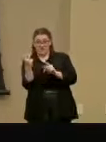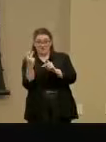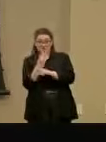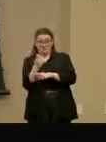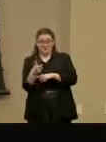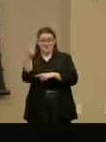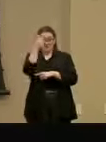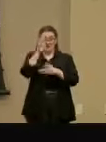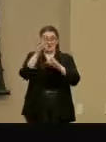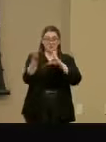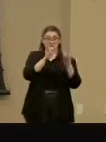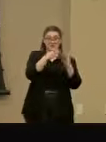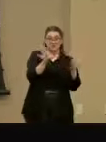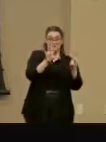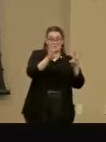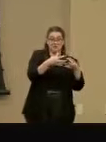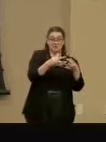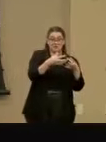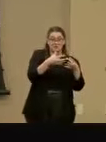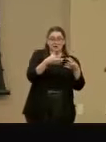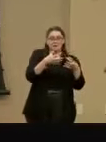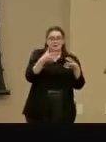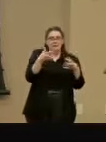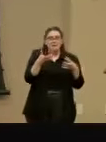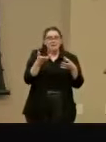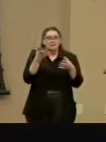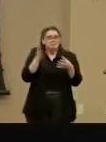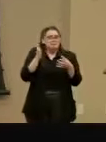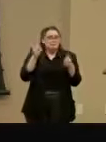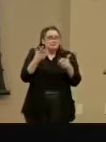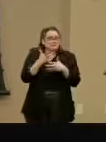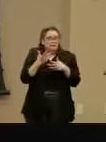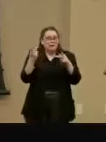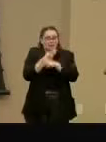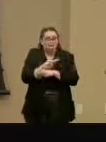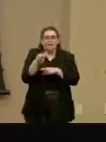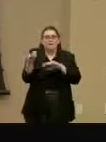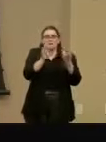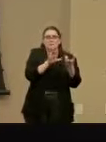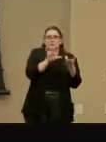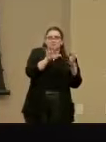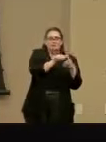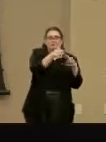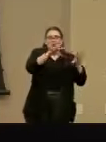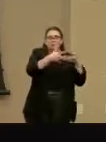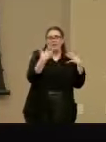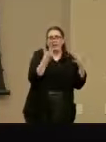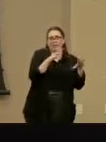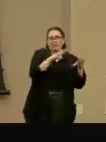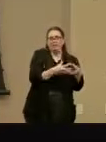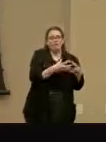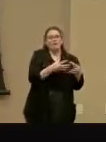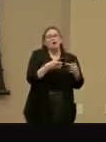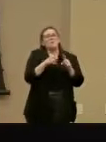population. Well, 4 to 5 times higher sounds scary, but when the first number is very low, it actually ends up being only